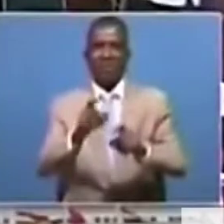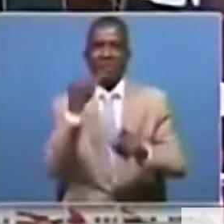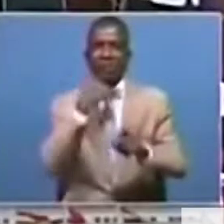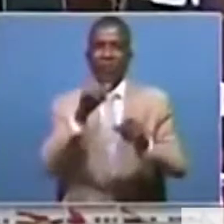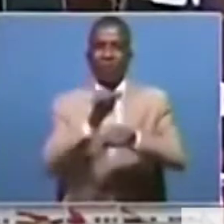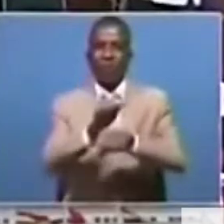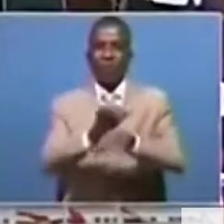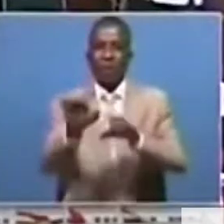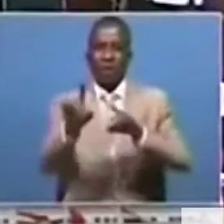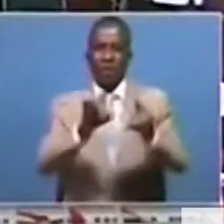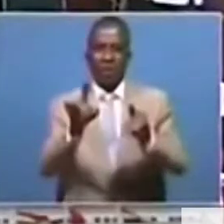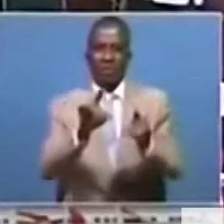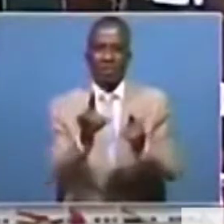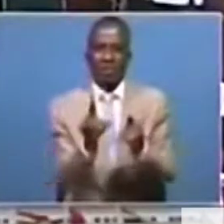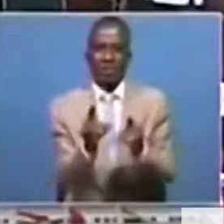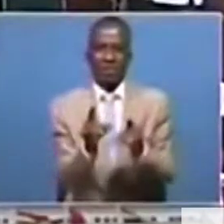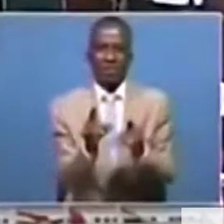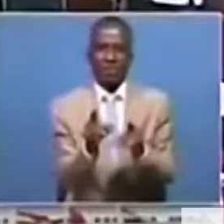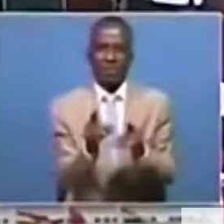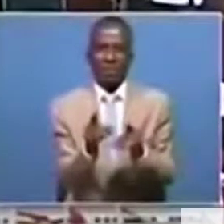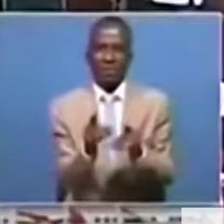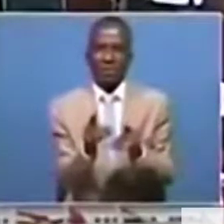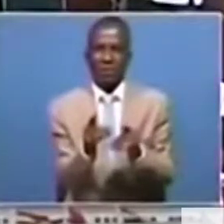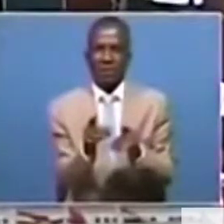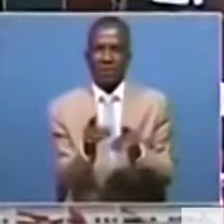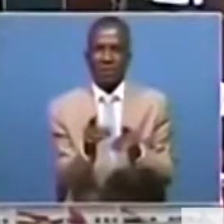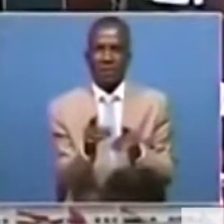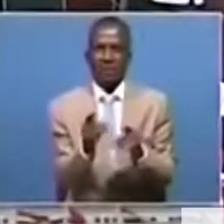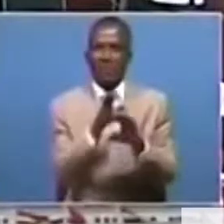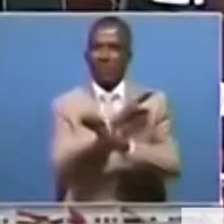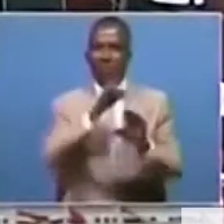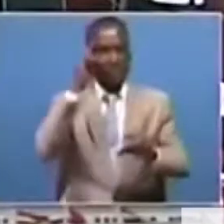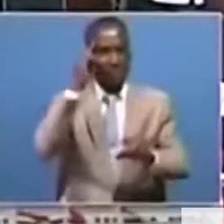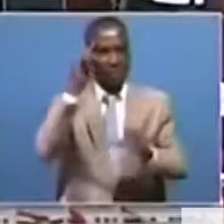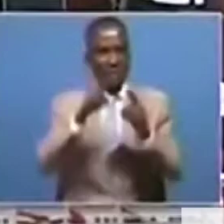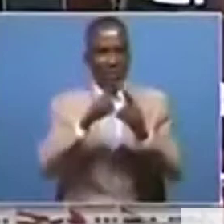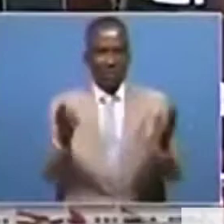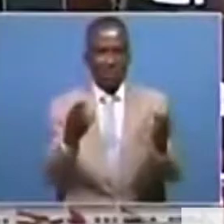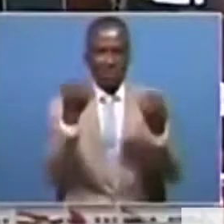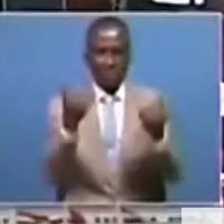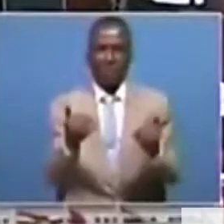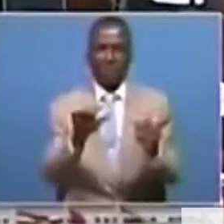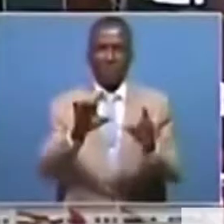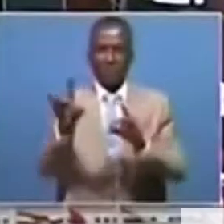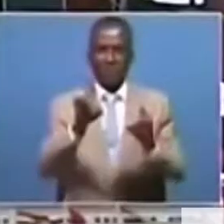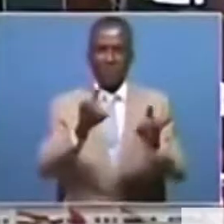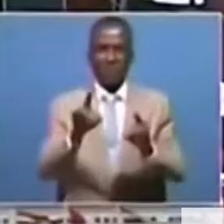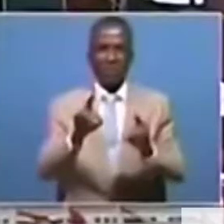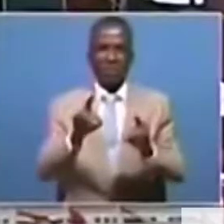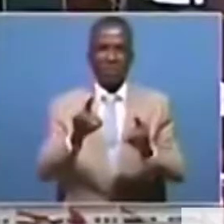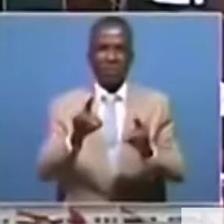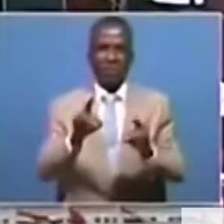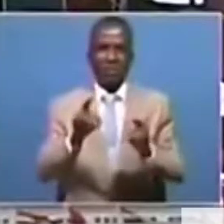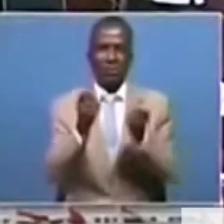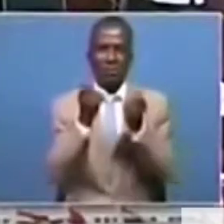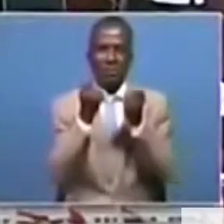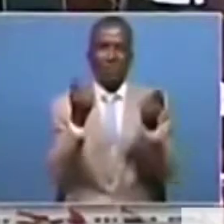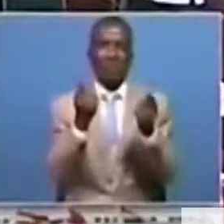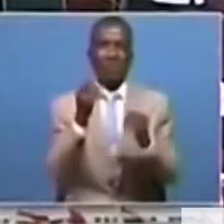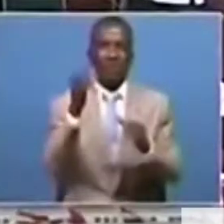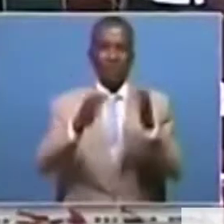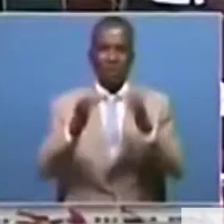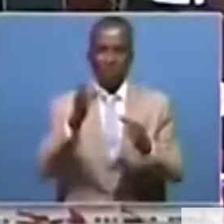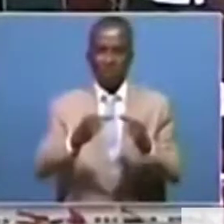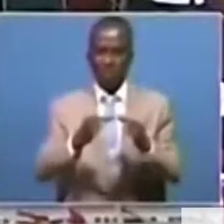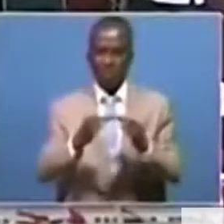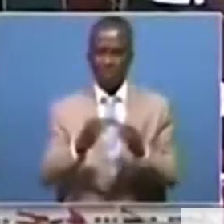non-performance of his constitutional duty by the first respondent? We do not think so. What indeed baffles this court is the intimation by